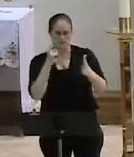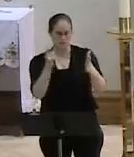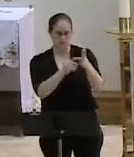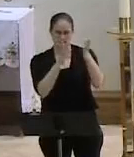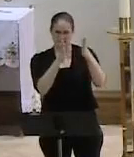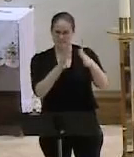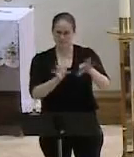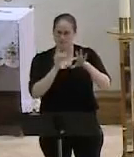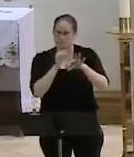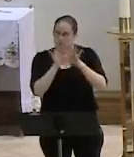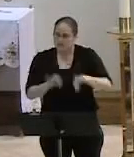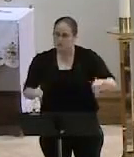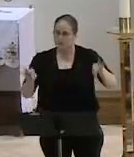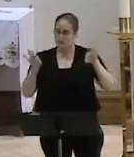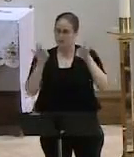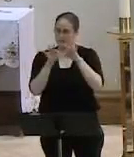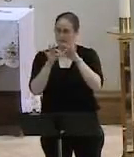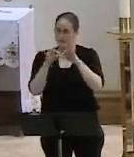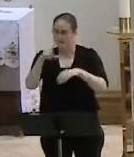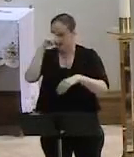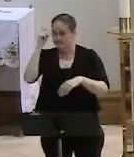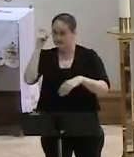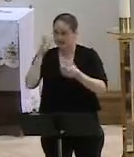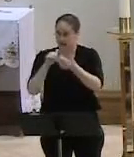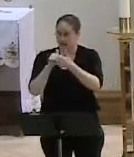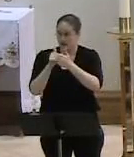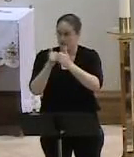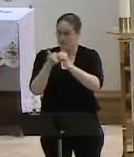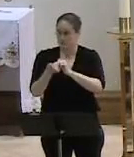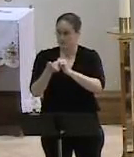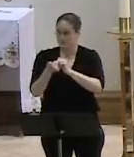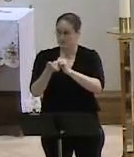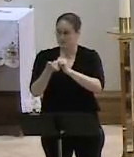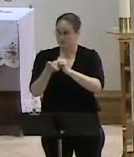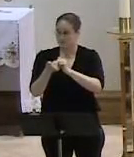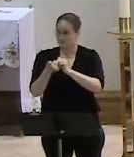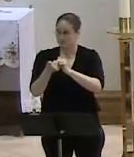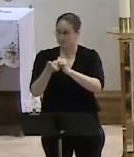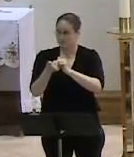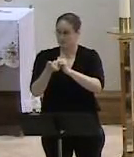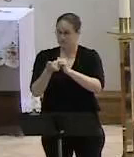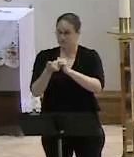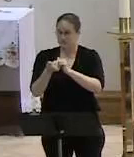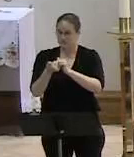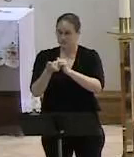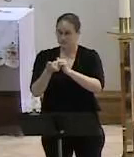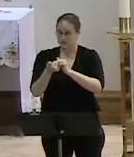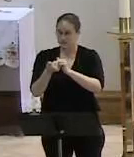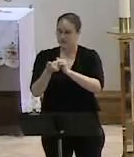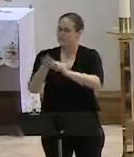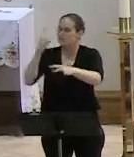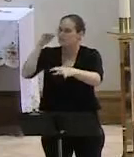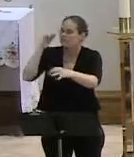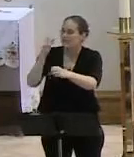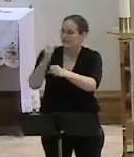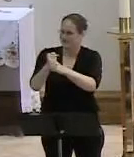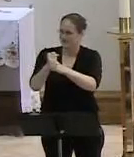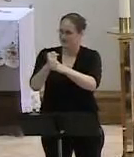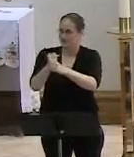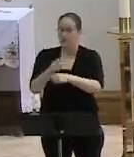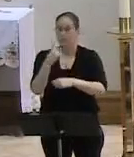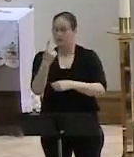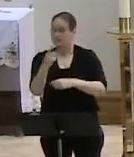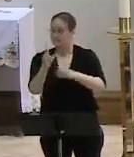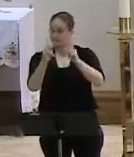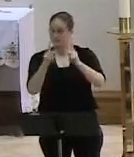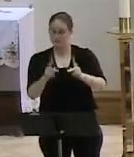very important because one way you show it in the way that you live out your faith. One of your